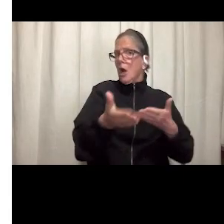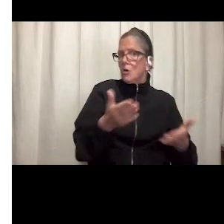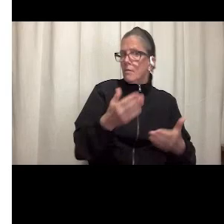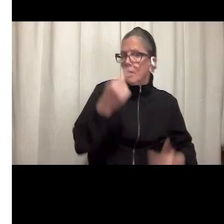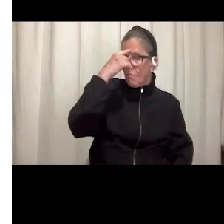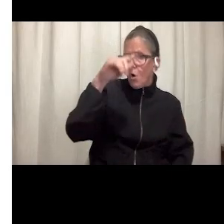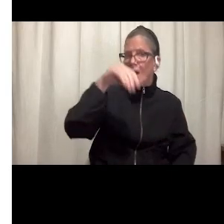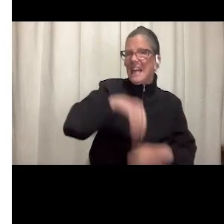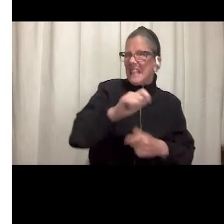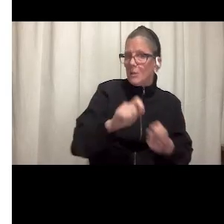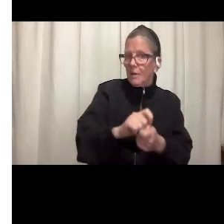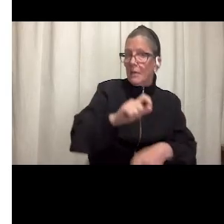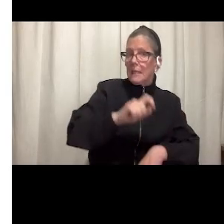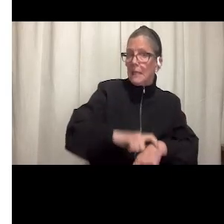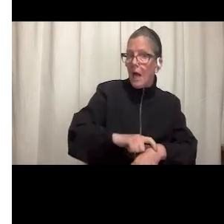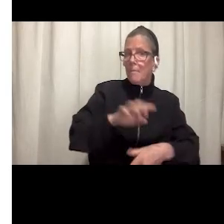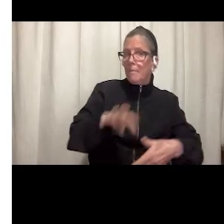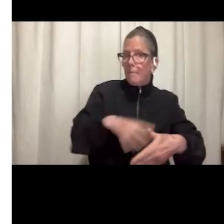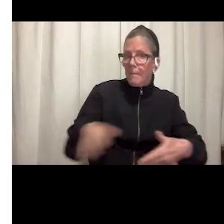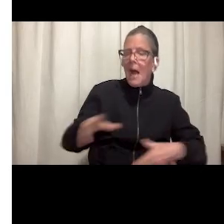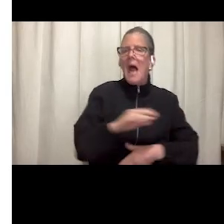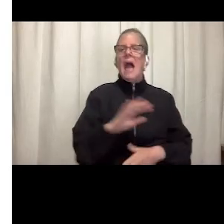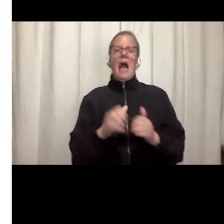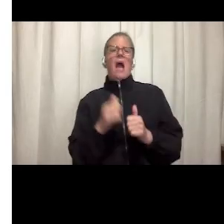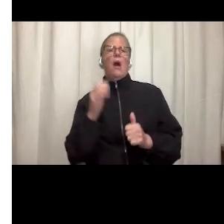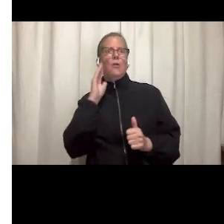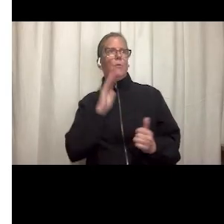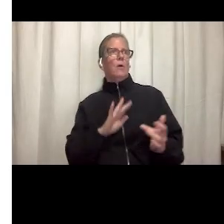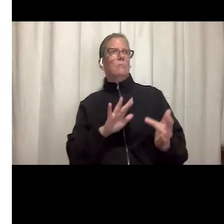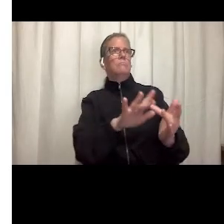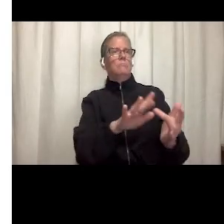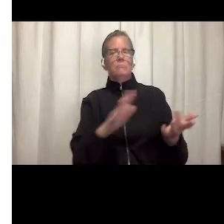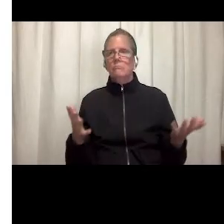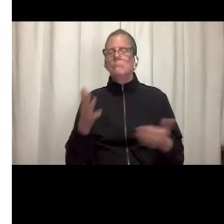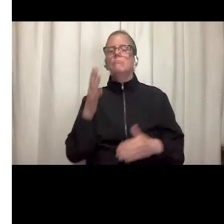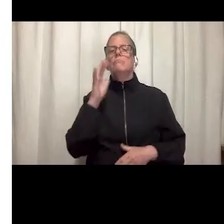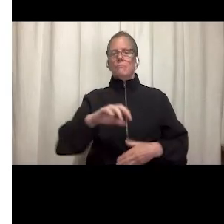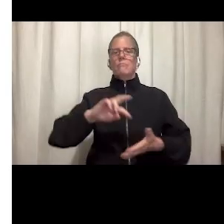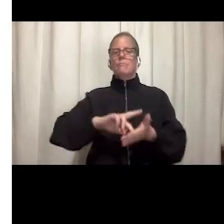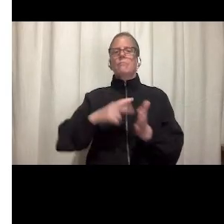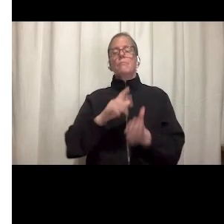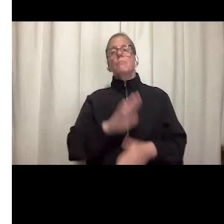them. This gives you your evaluation a clear scope.